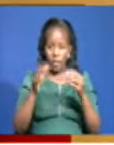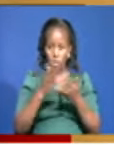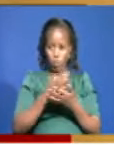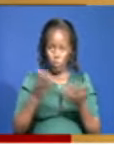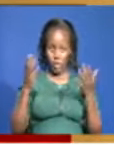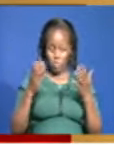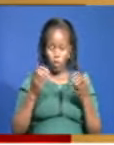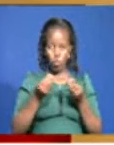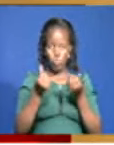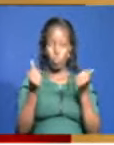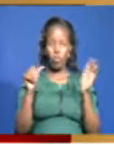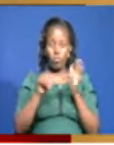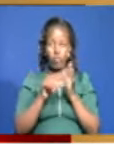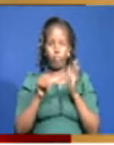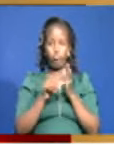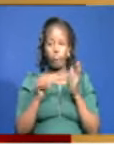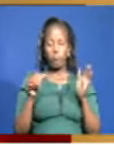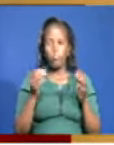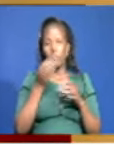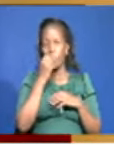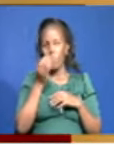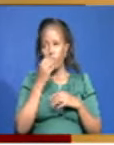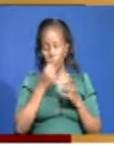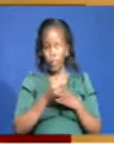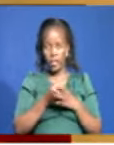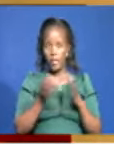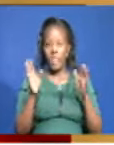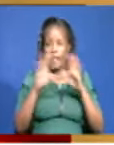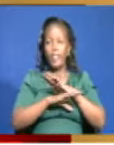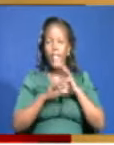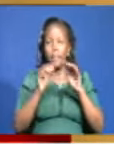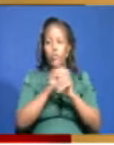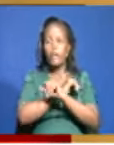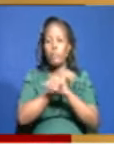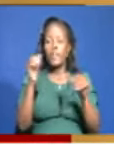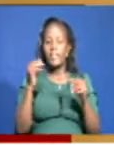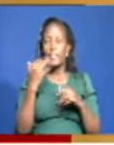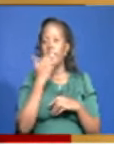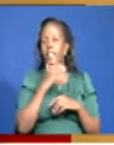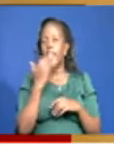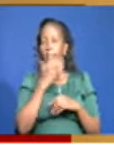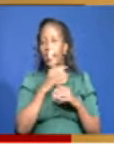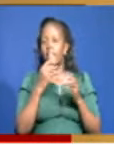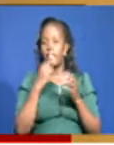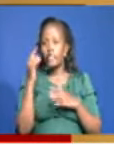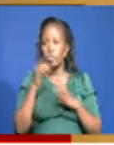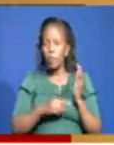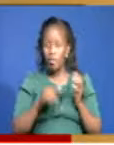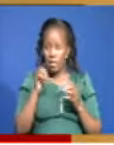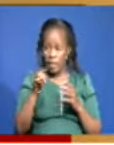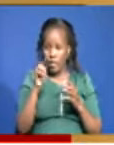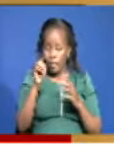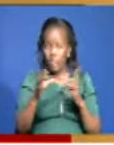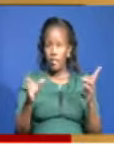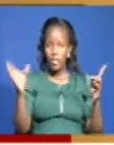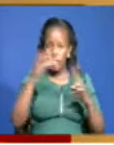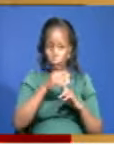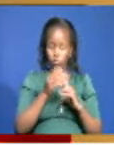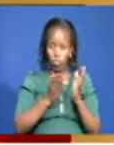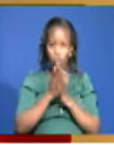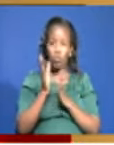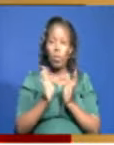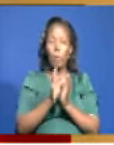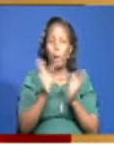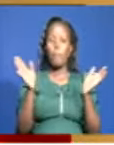current food crisis. Deputy President Rigathi Gachagua says this will be achieved through public partnerships to reduce dependence on